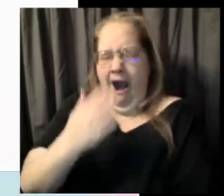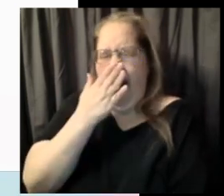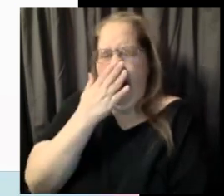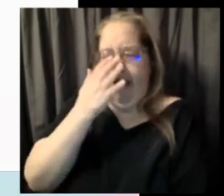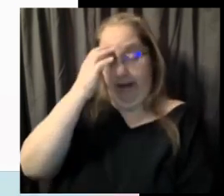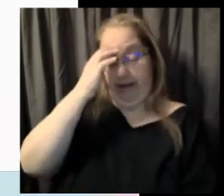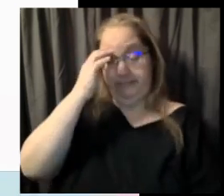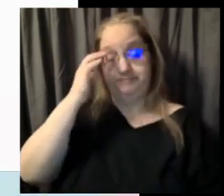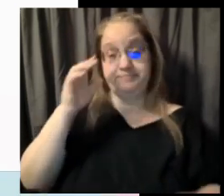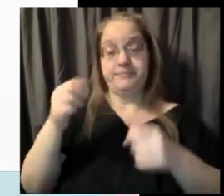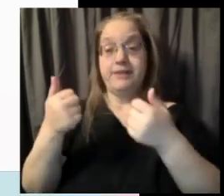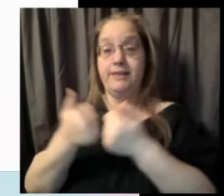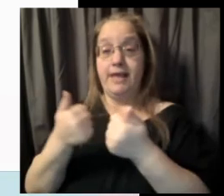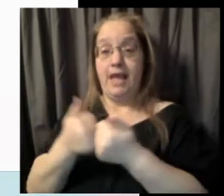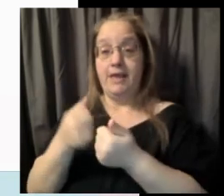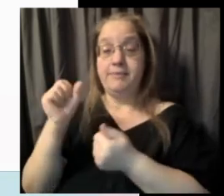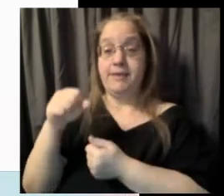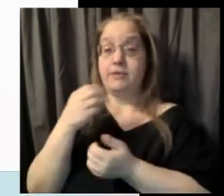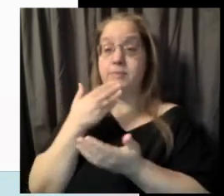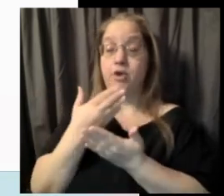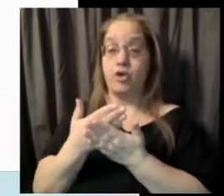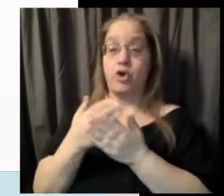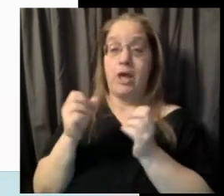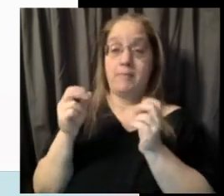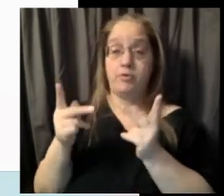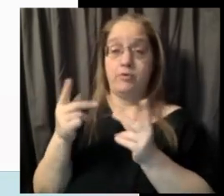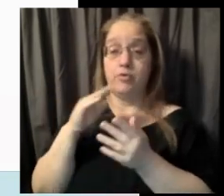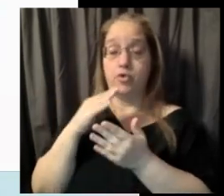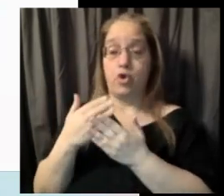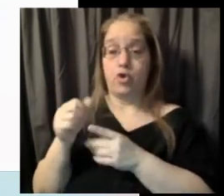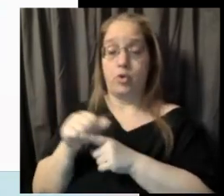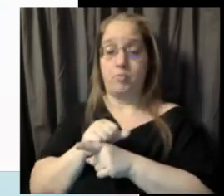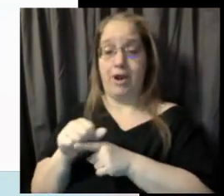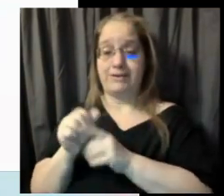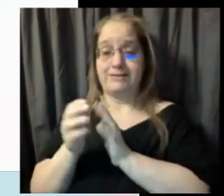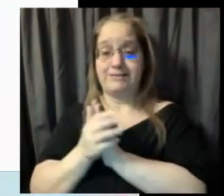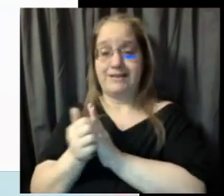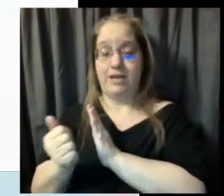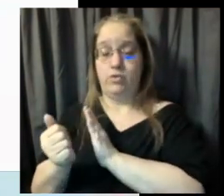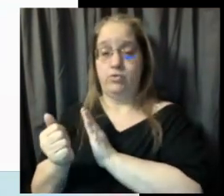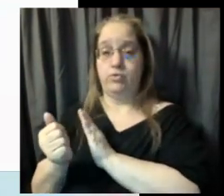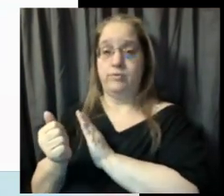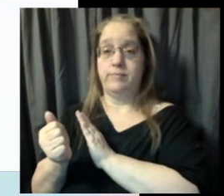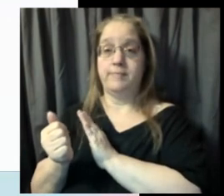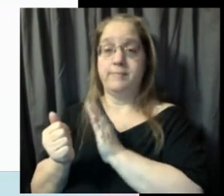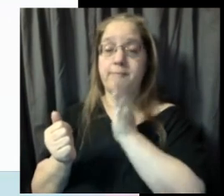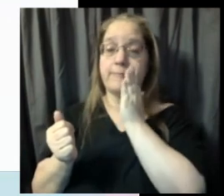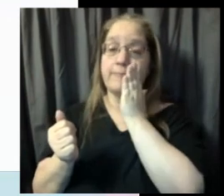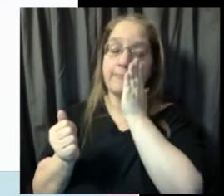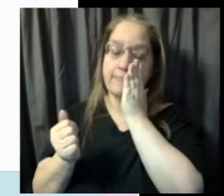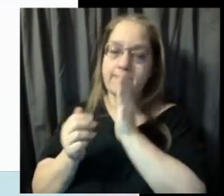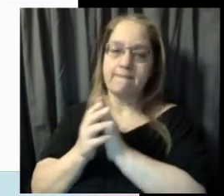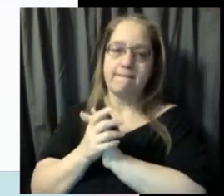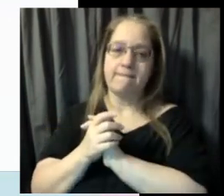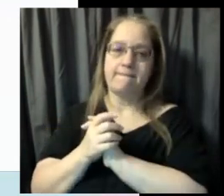I also think the games, yes, would be a really good opportunity for her to practice some of these skills. But